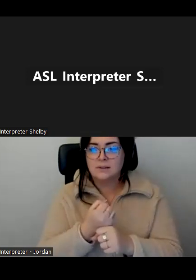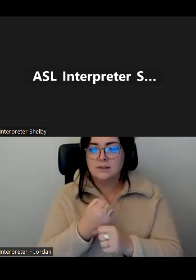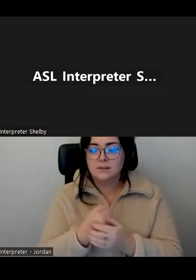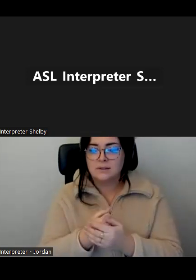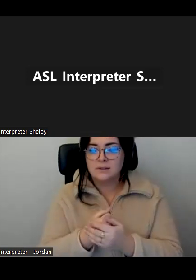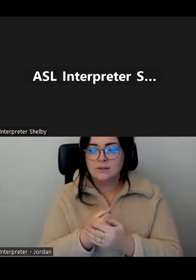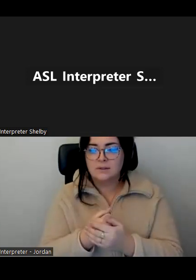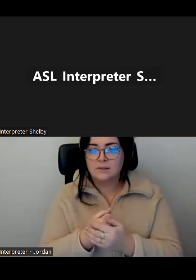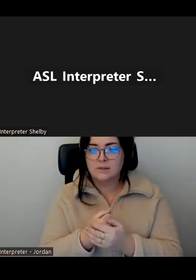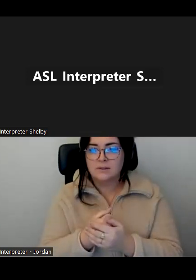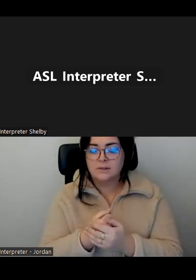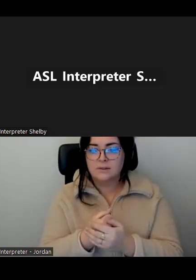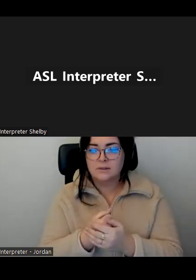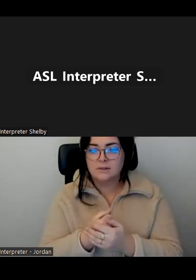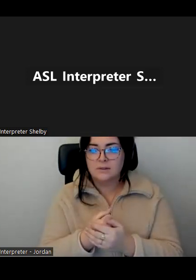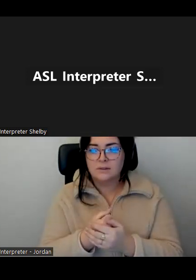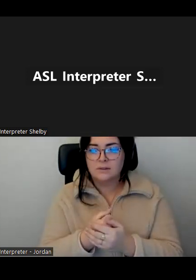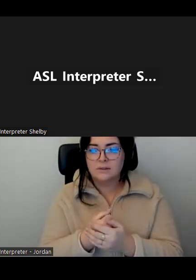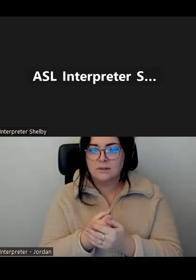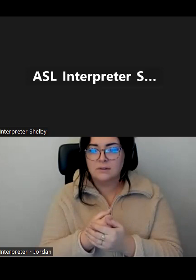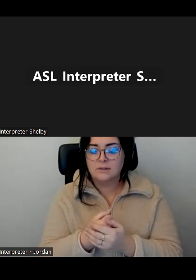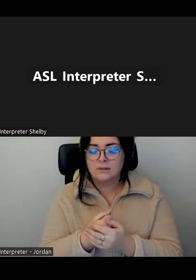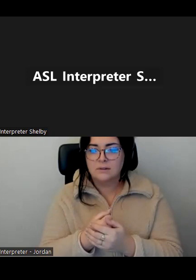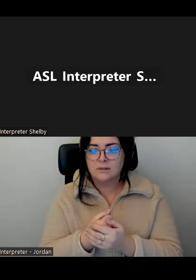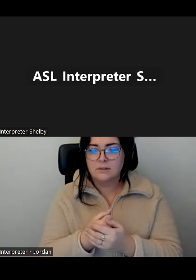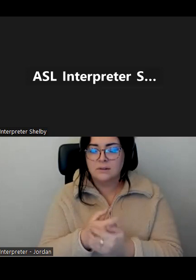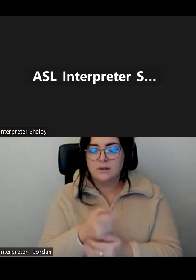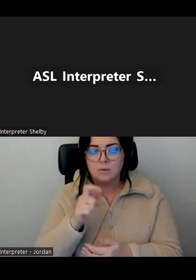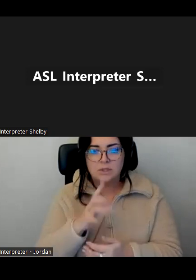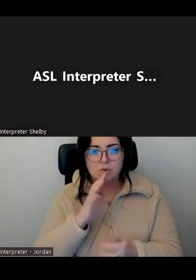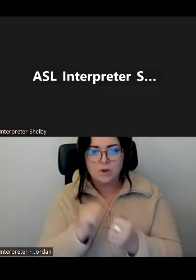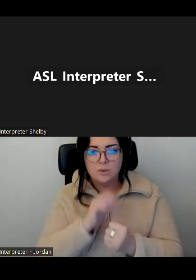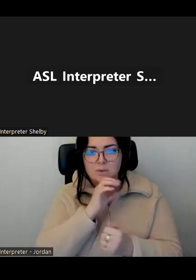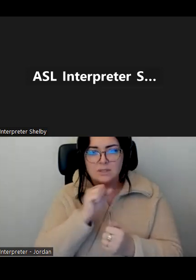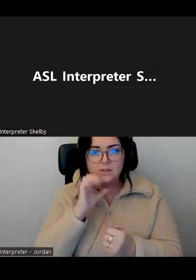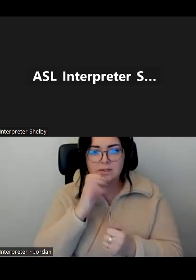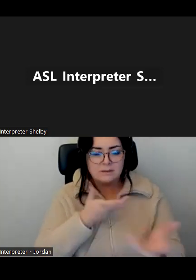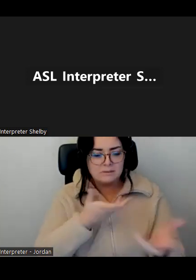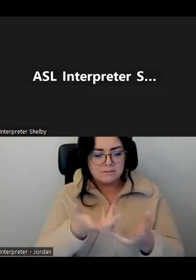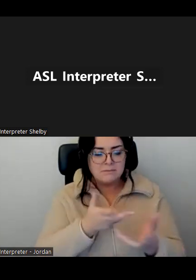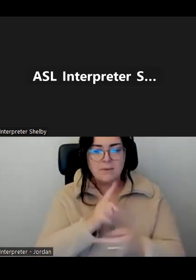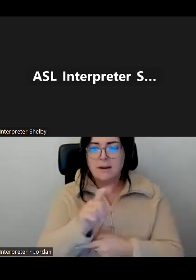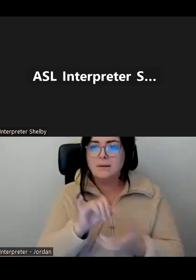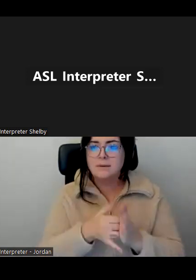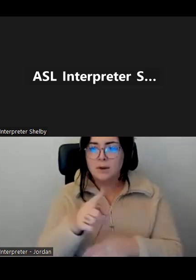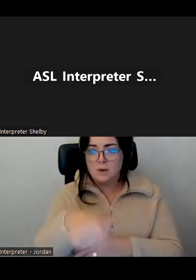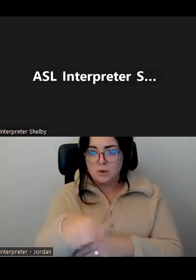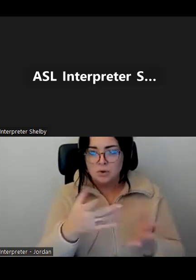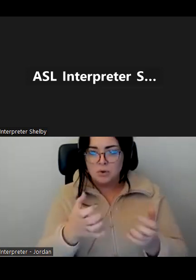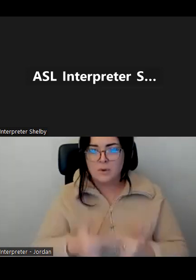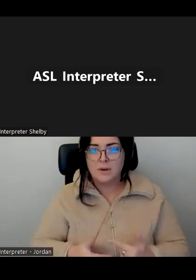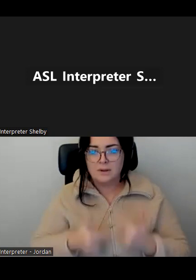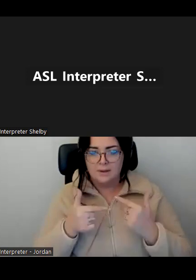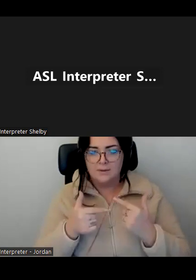to engage seniors in discussing how they want to live. And I'll just end by saying